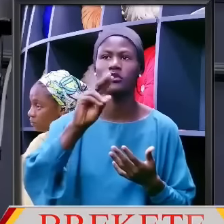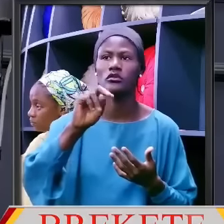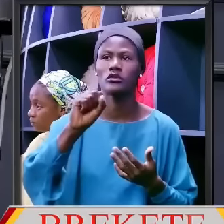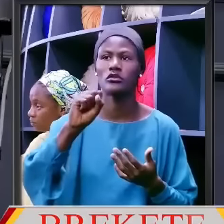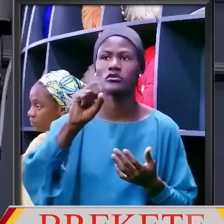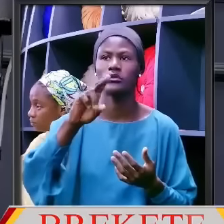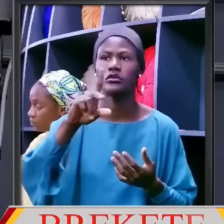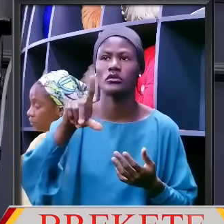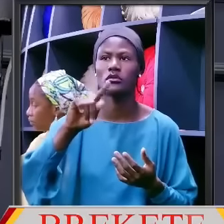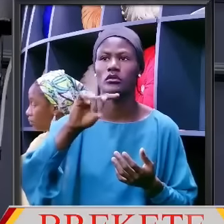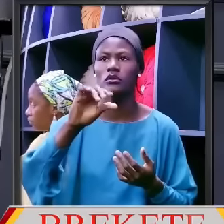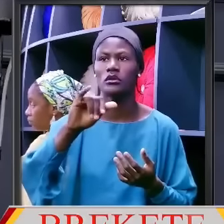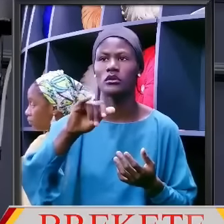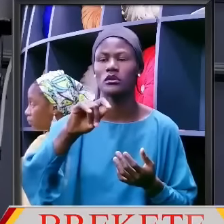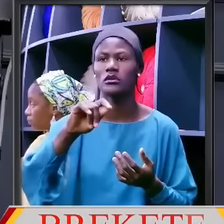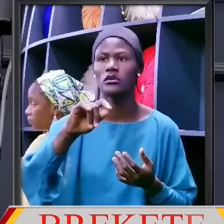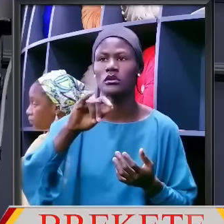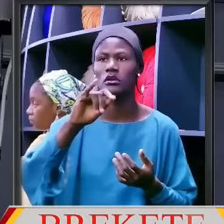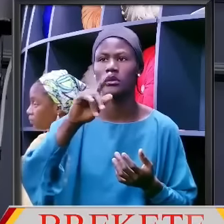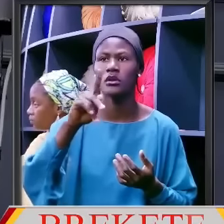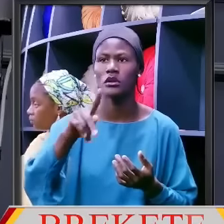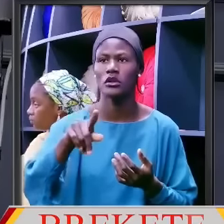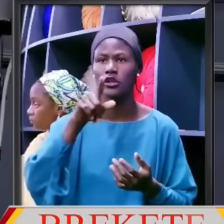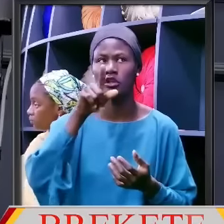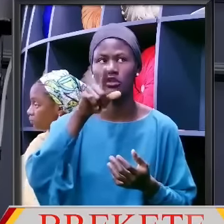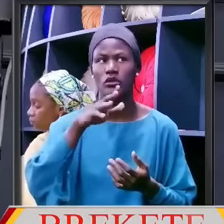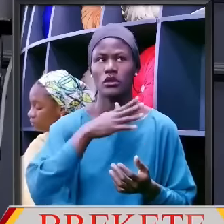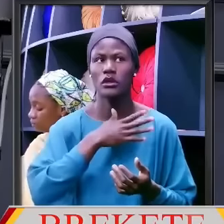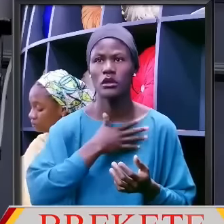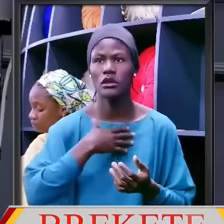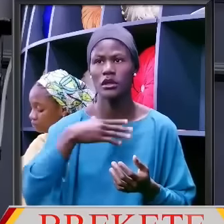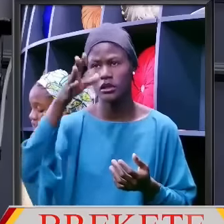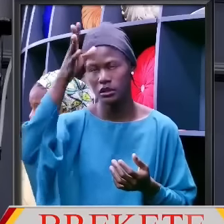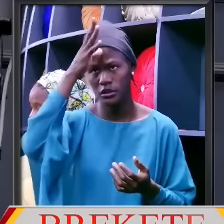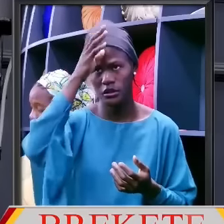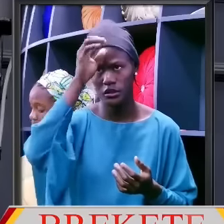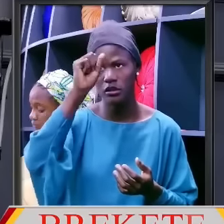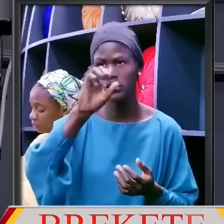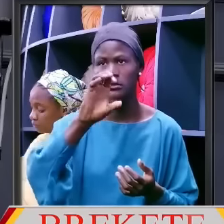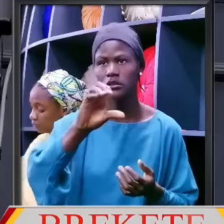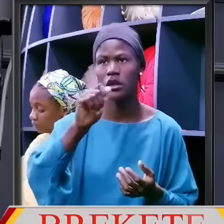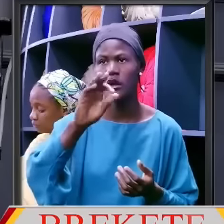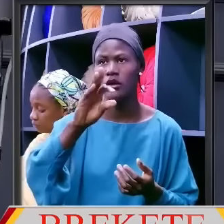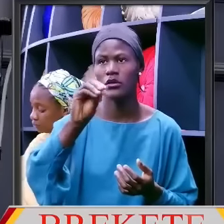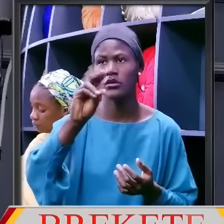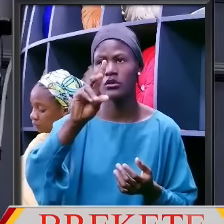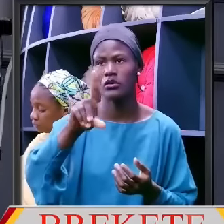Consultant Ike, you under the scaffold, una go call his lordship,